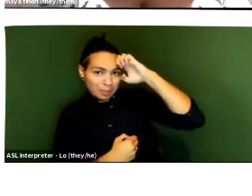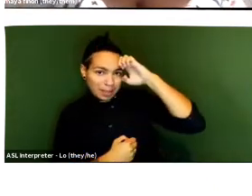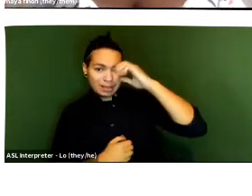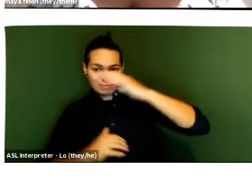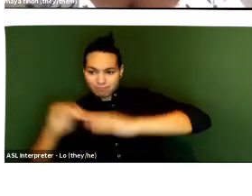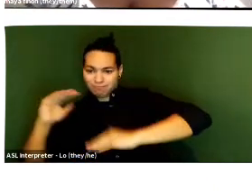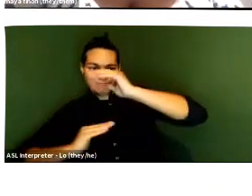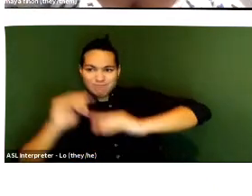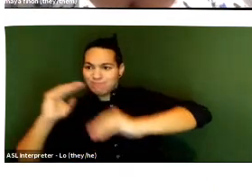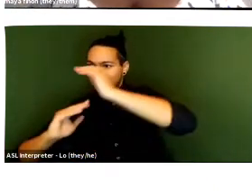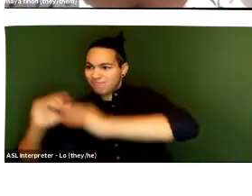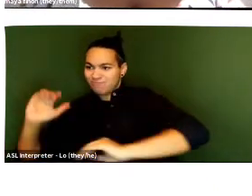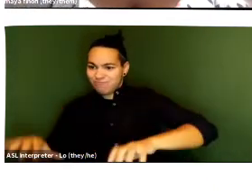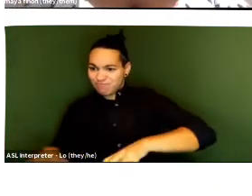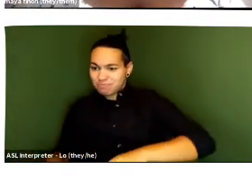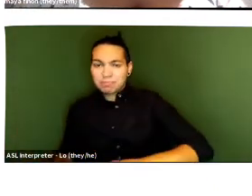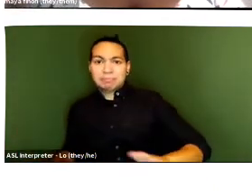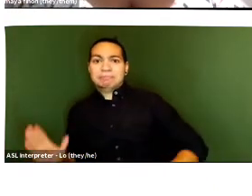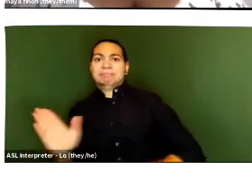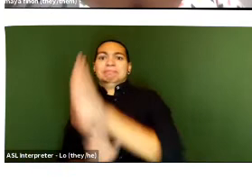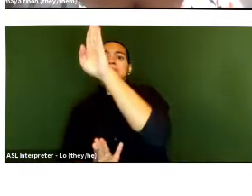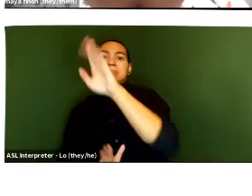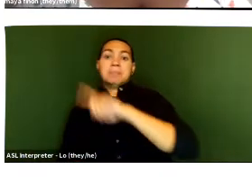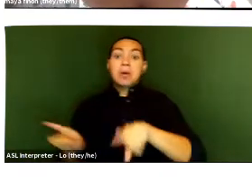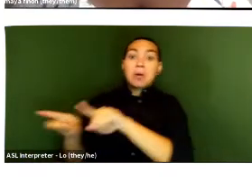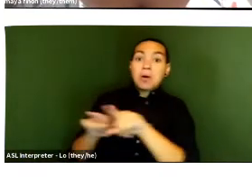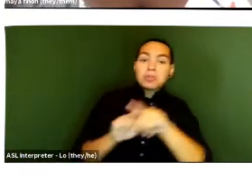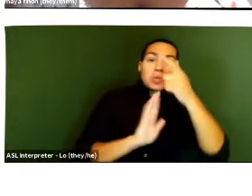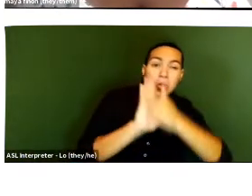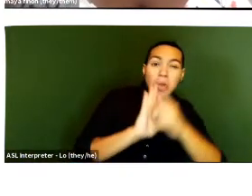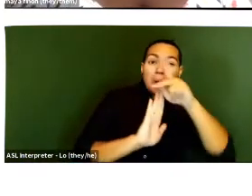same time, we've seen law and policy for hundreds of years